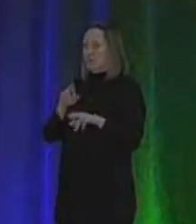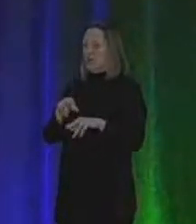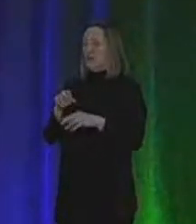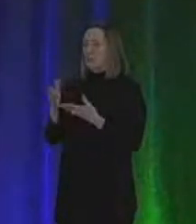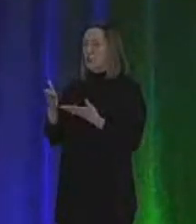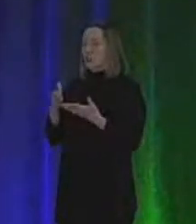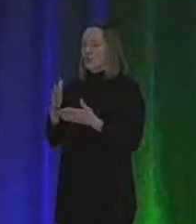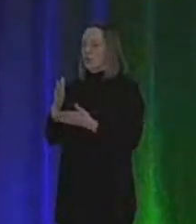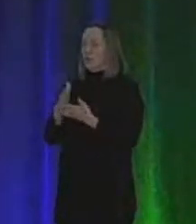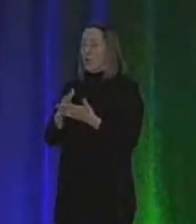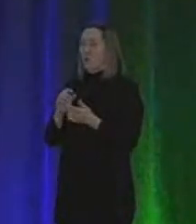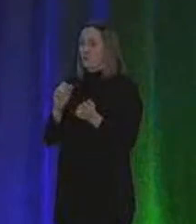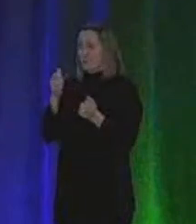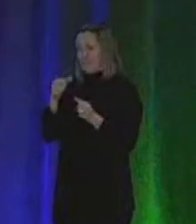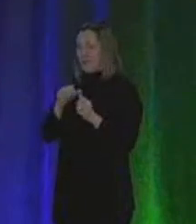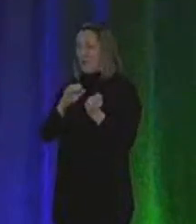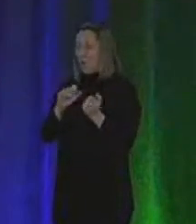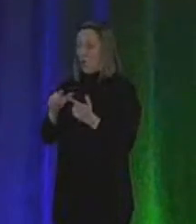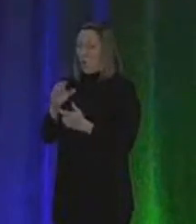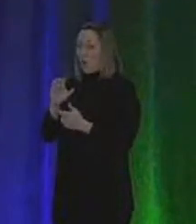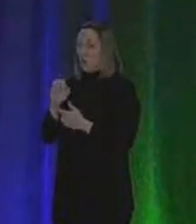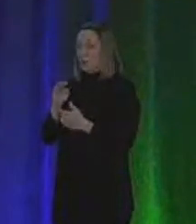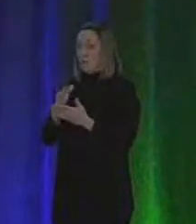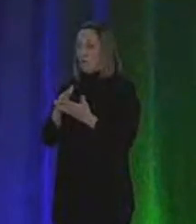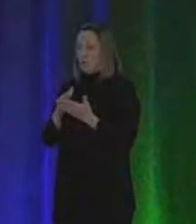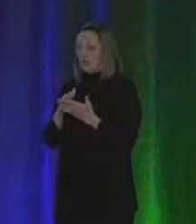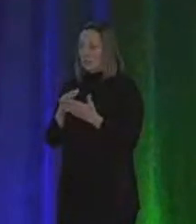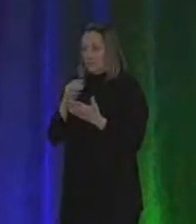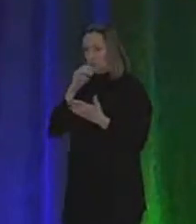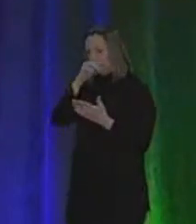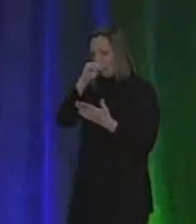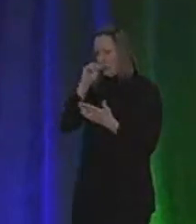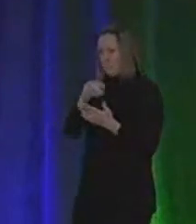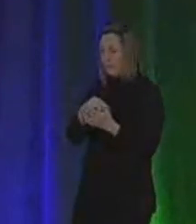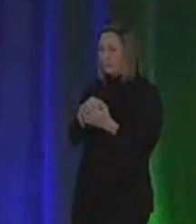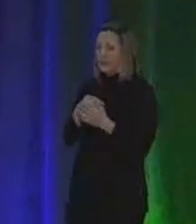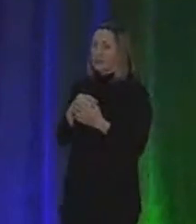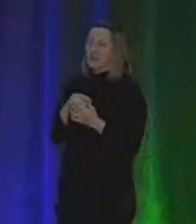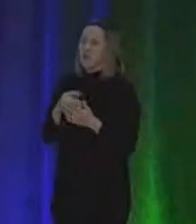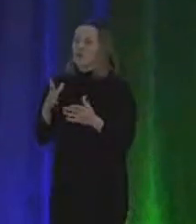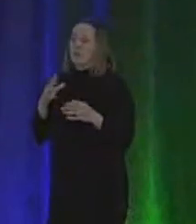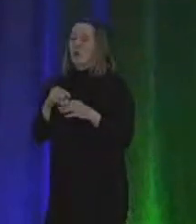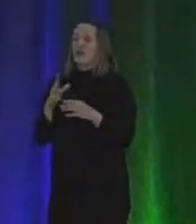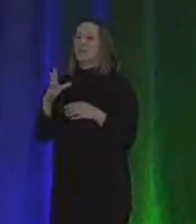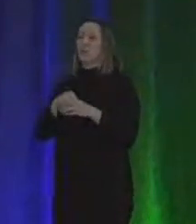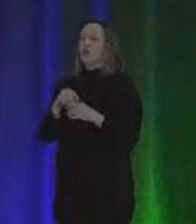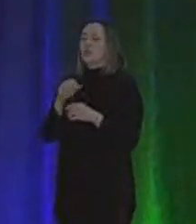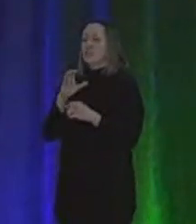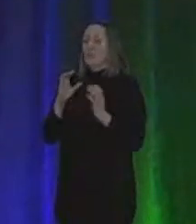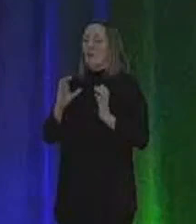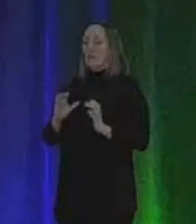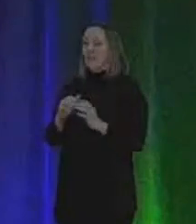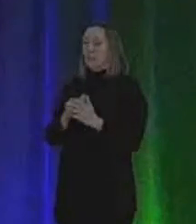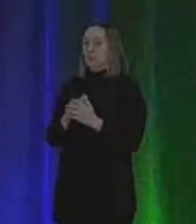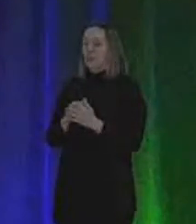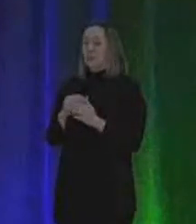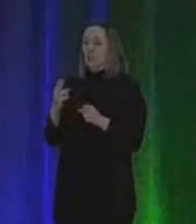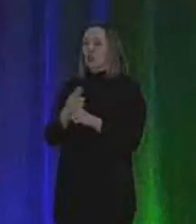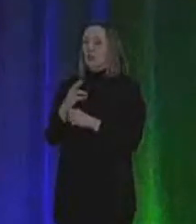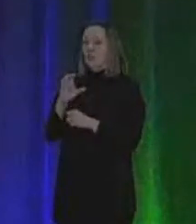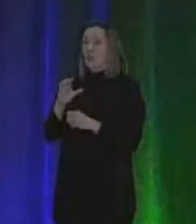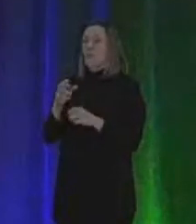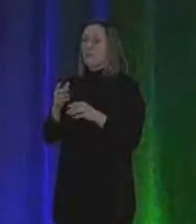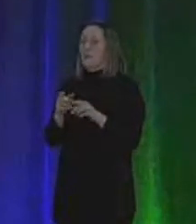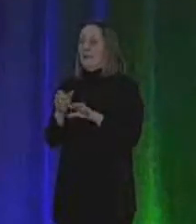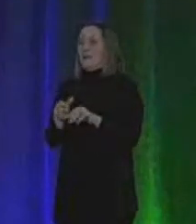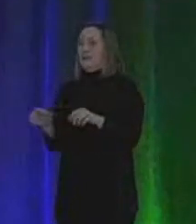component. Because remember, all components are React server components by default. If you want to opt into client components, you can do that by just adding use client to the top of